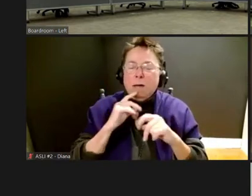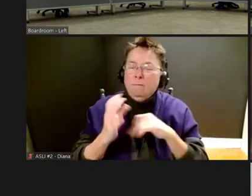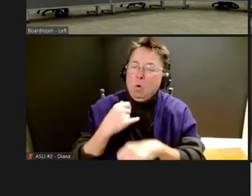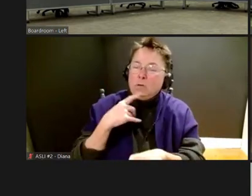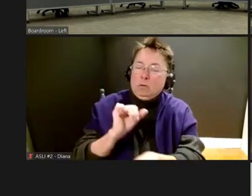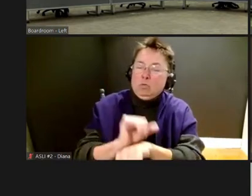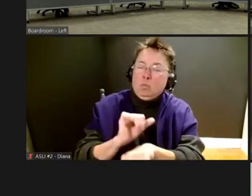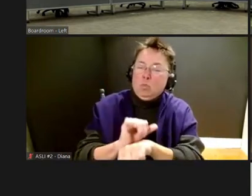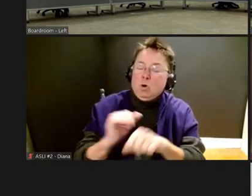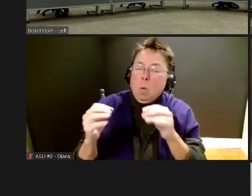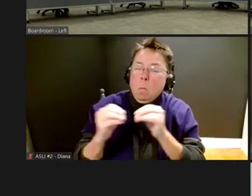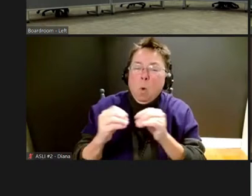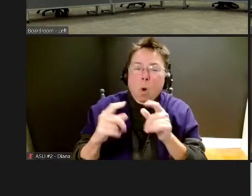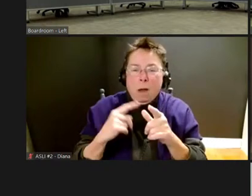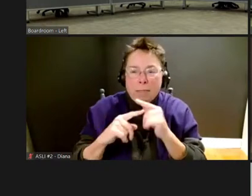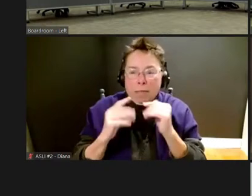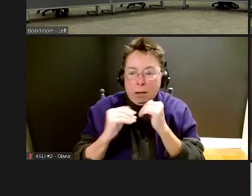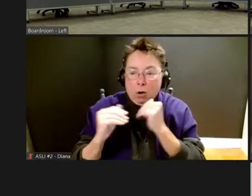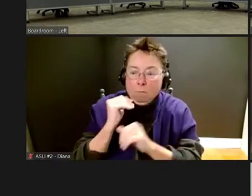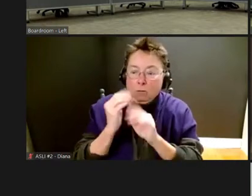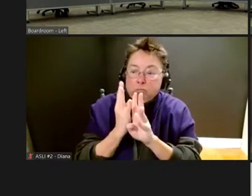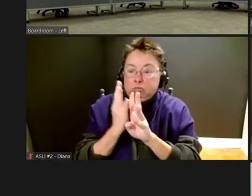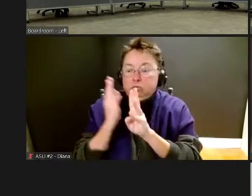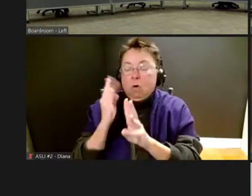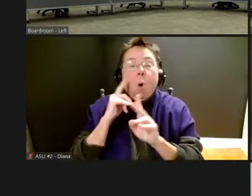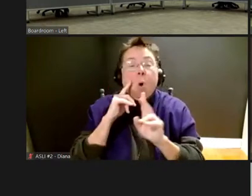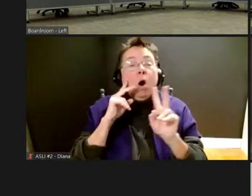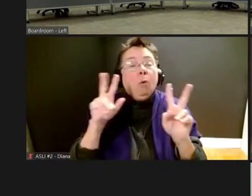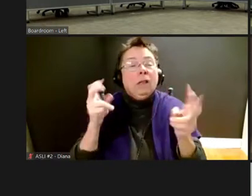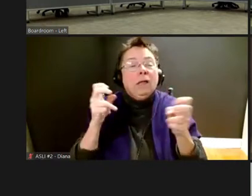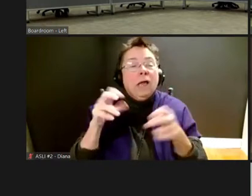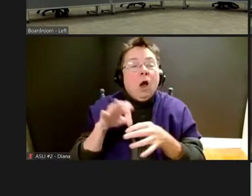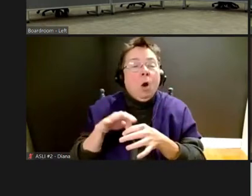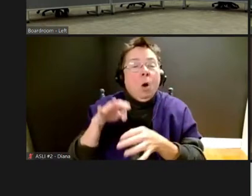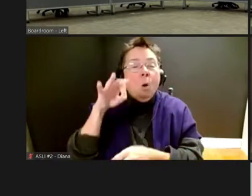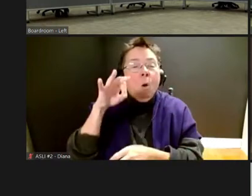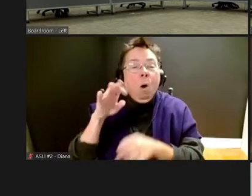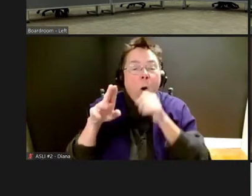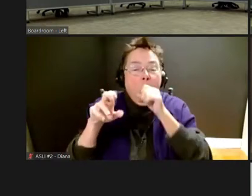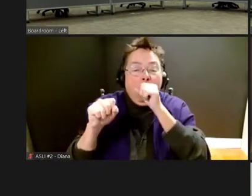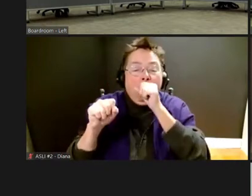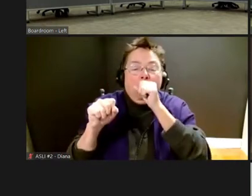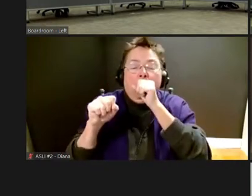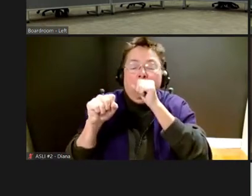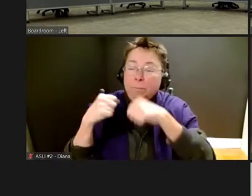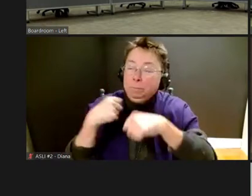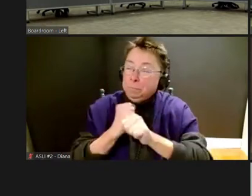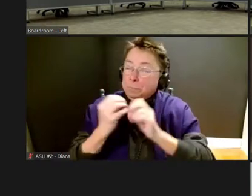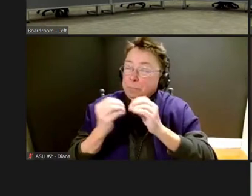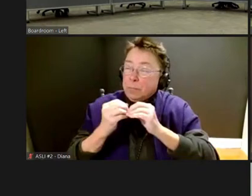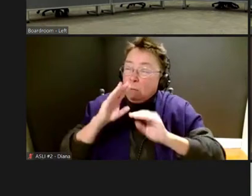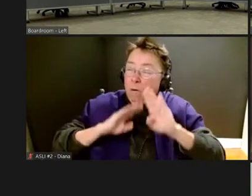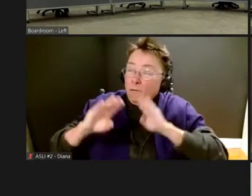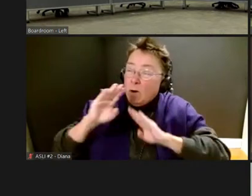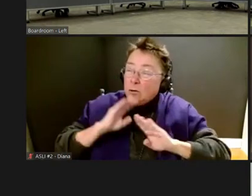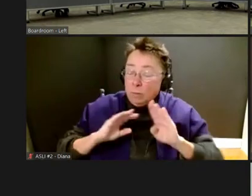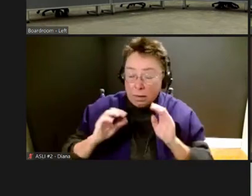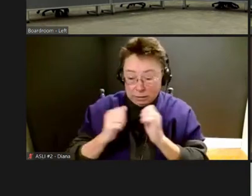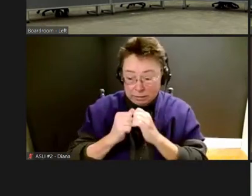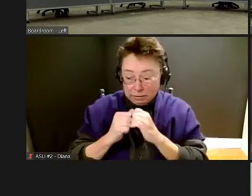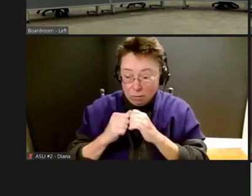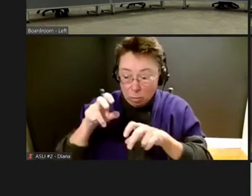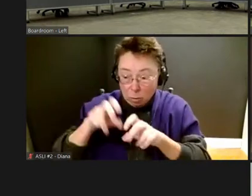increasing headway and overpacking or ghosting buses and trains. This aims more frustration of passengers towards us as frontline